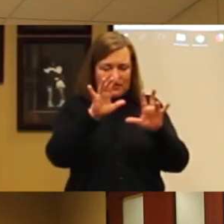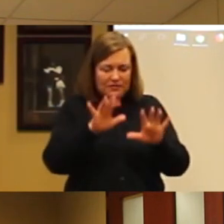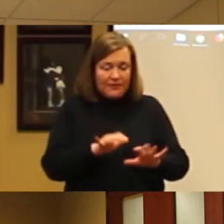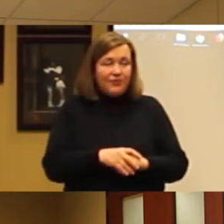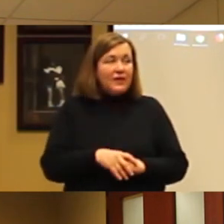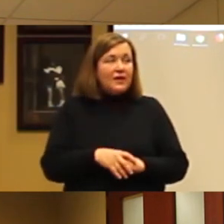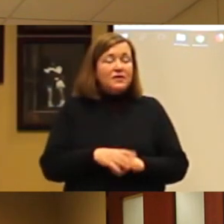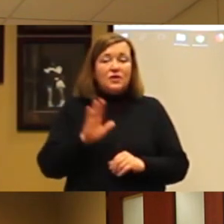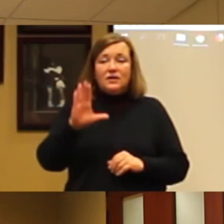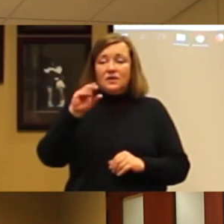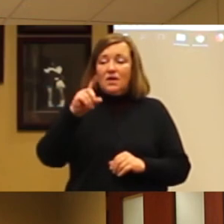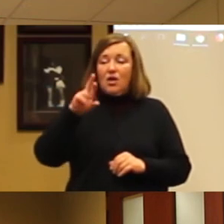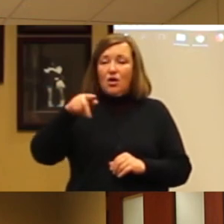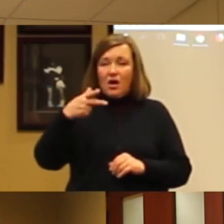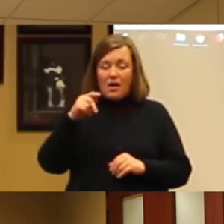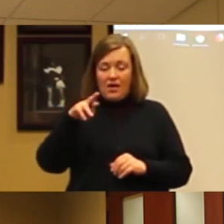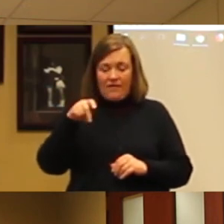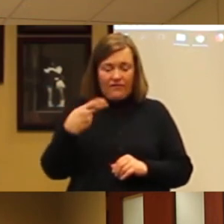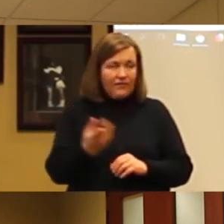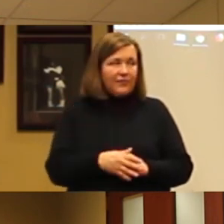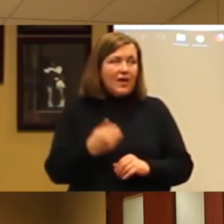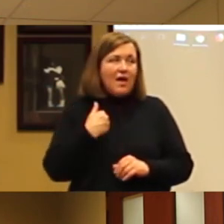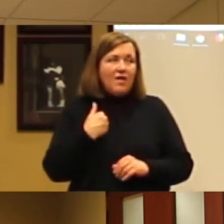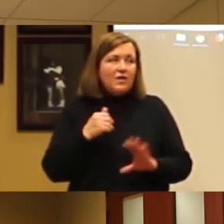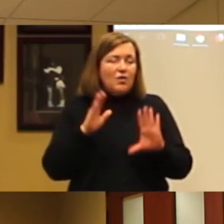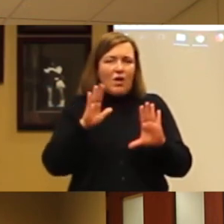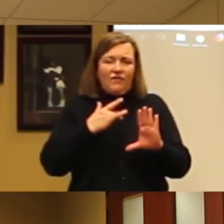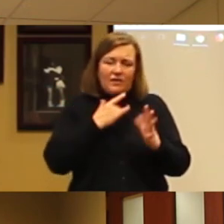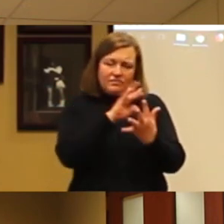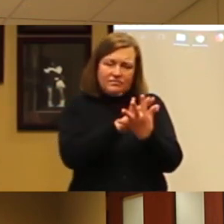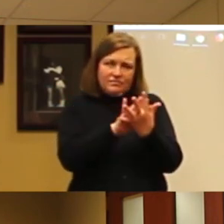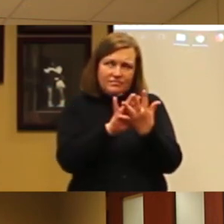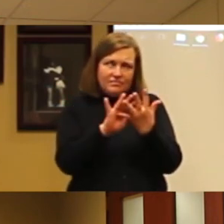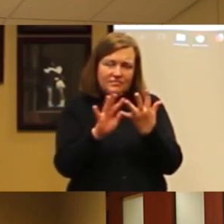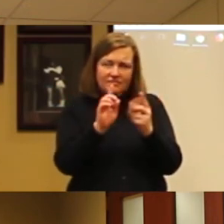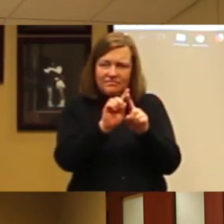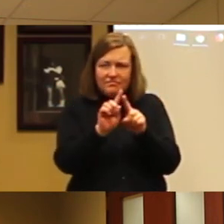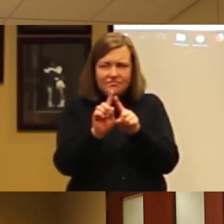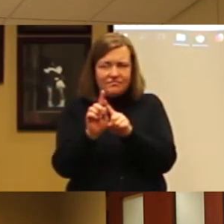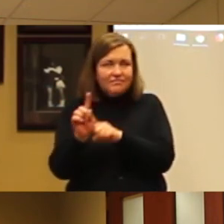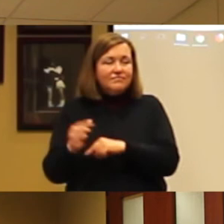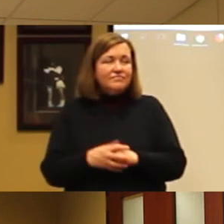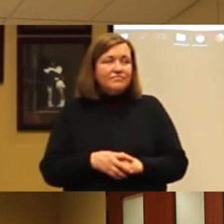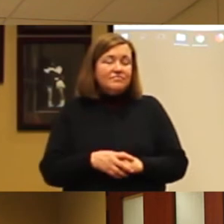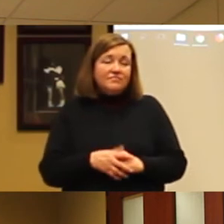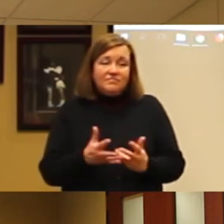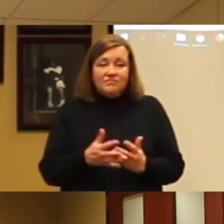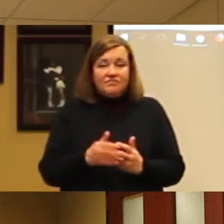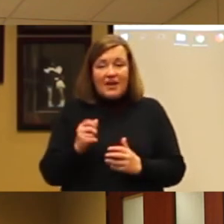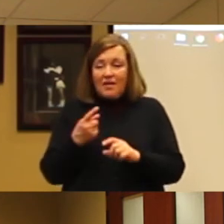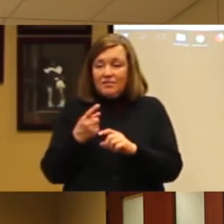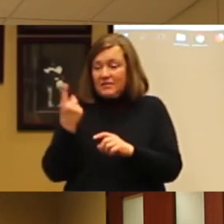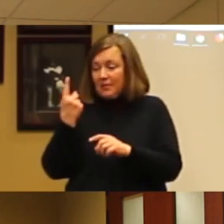collographs have wonderful texture of all matters, all kinds. It can be from the piece of a